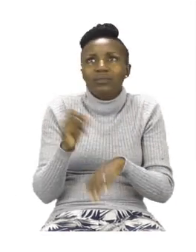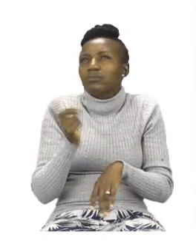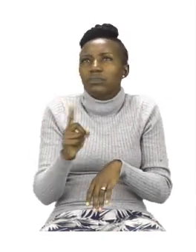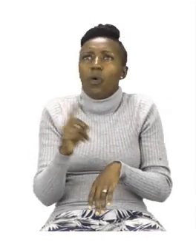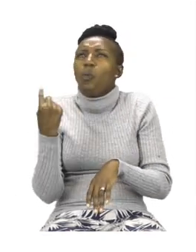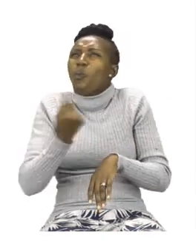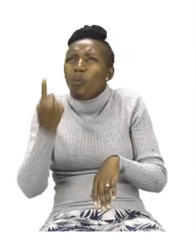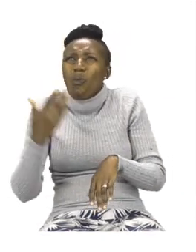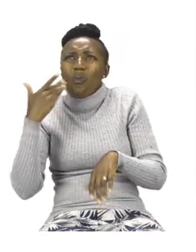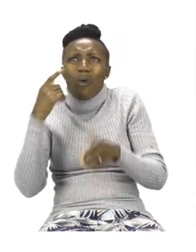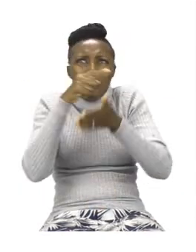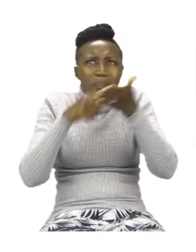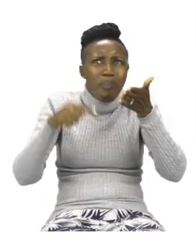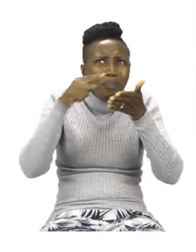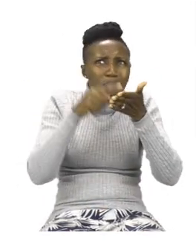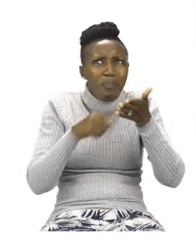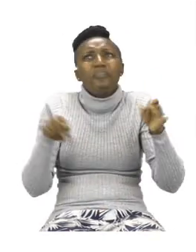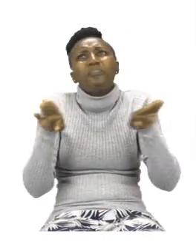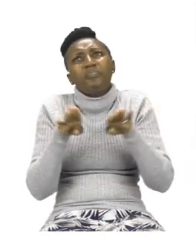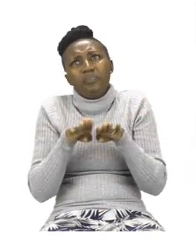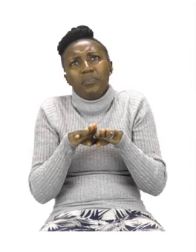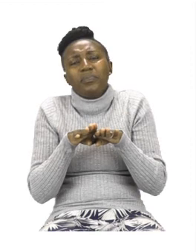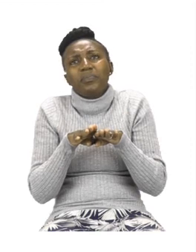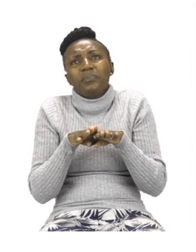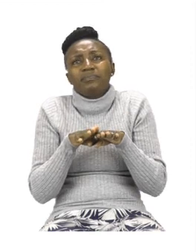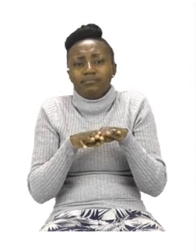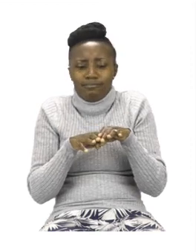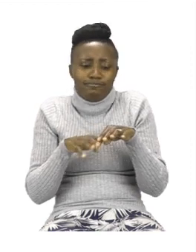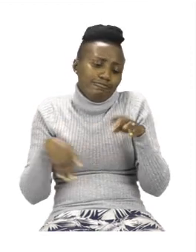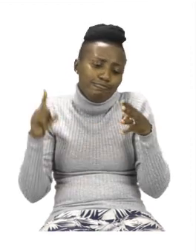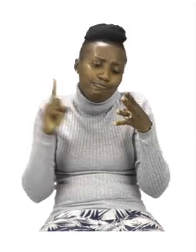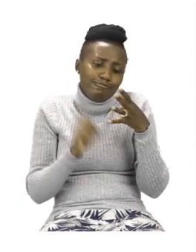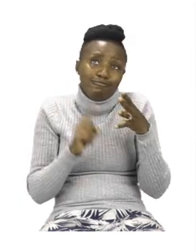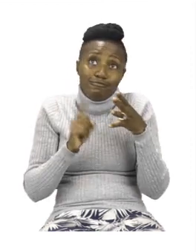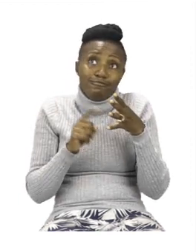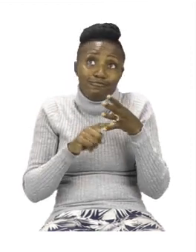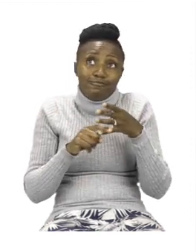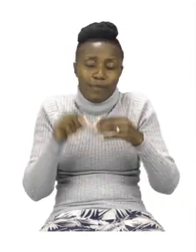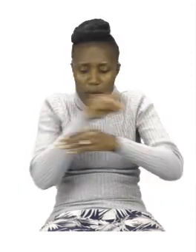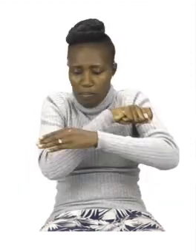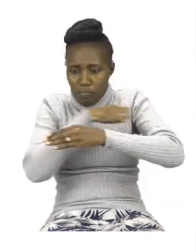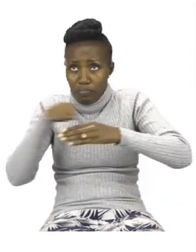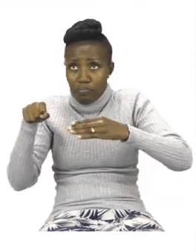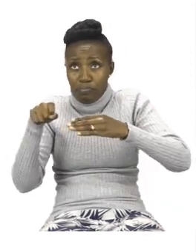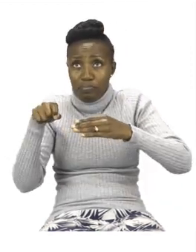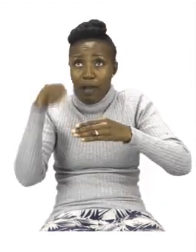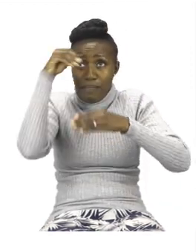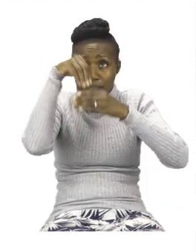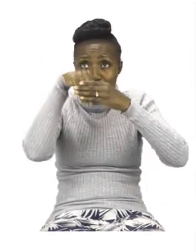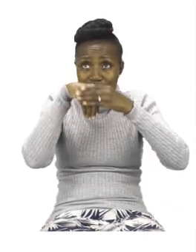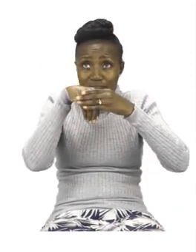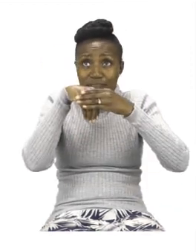it's needed. Next to the eraser, we have a pencil case. Now, a pencil case